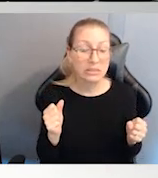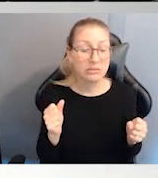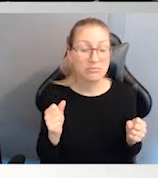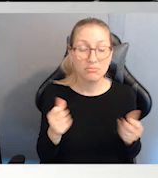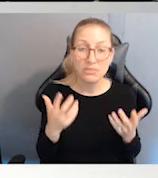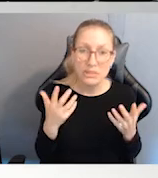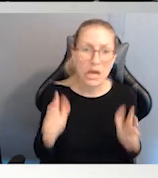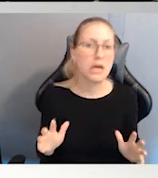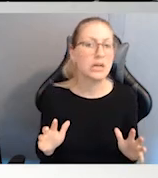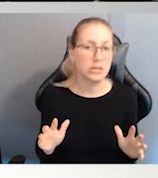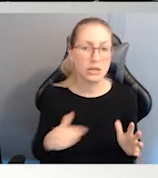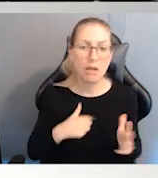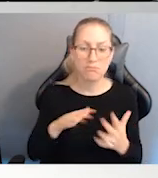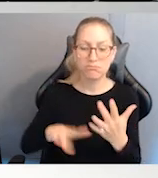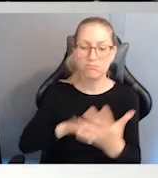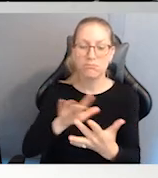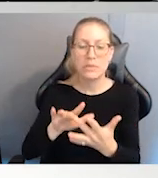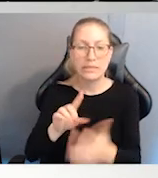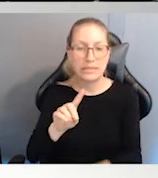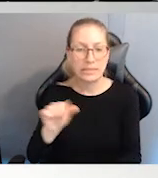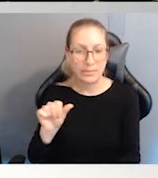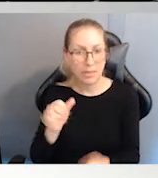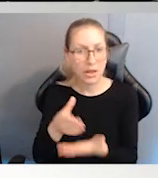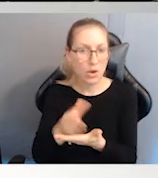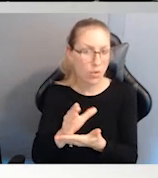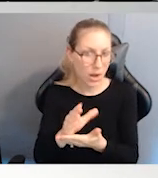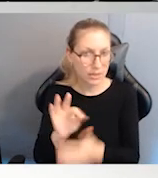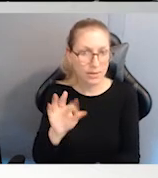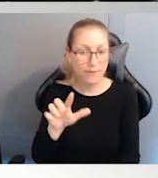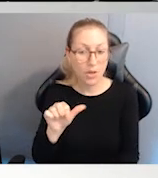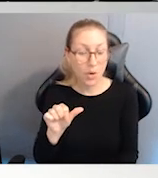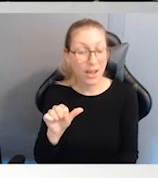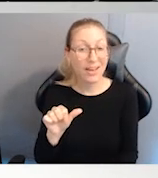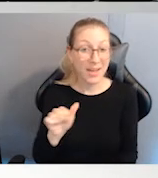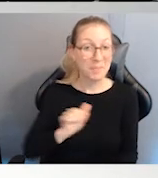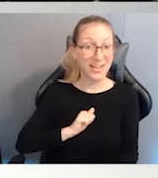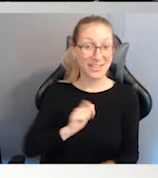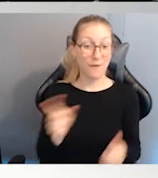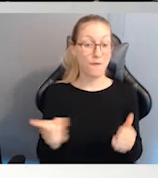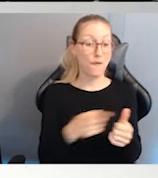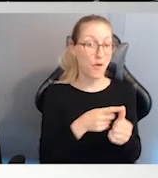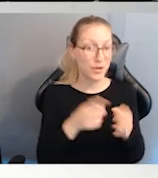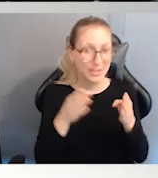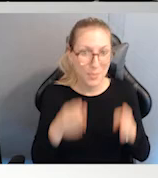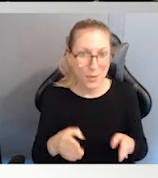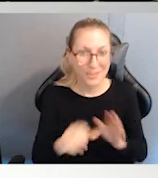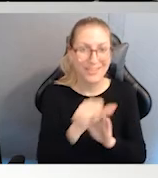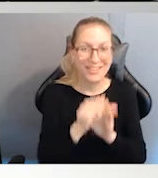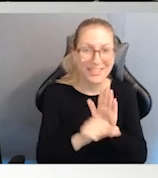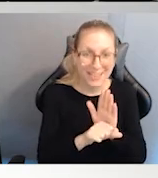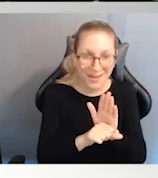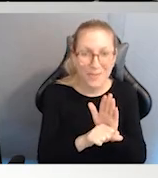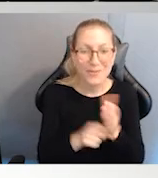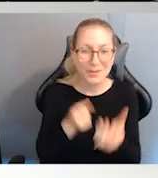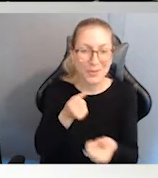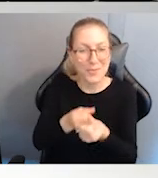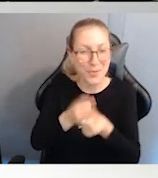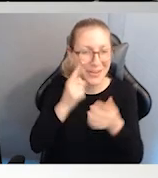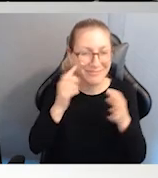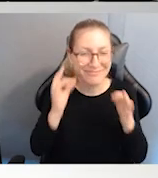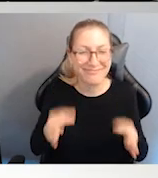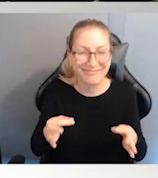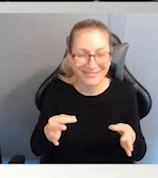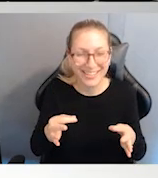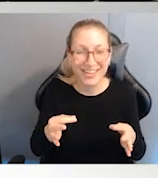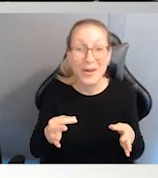Florida, and I was named the first person in the state that got supported decision making, and